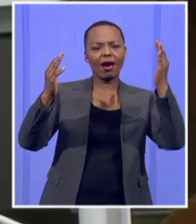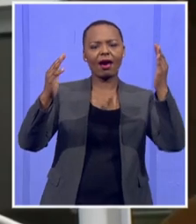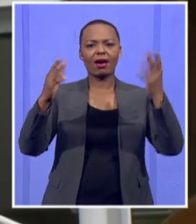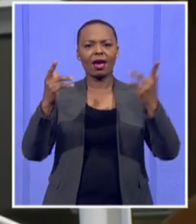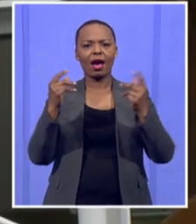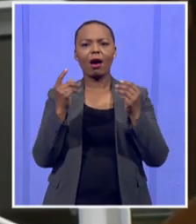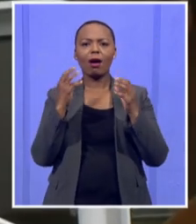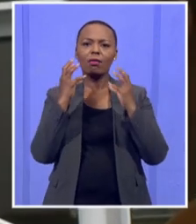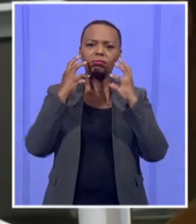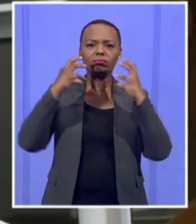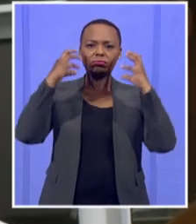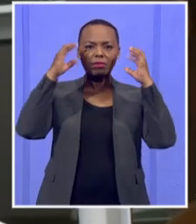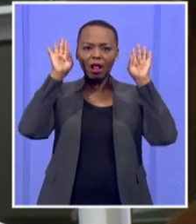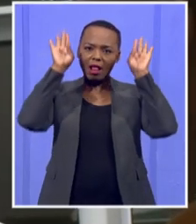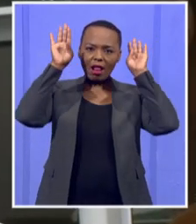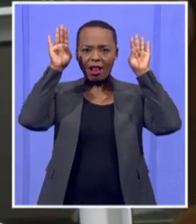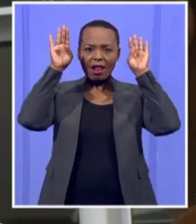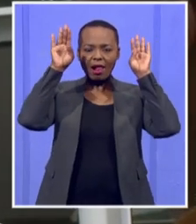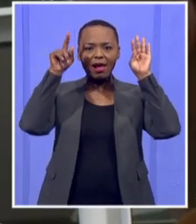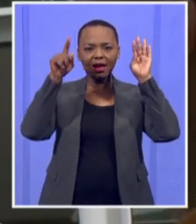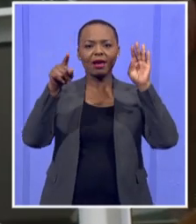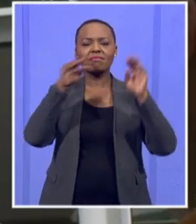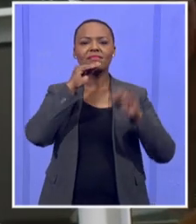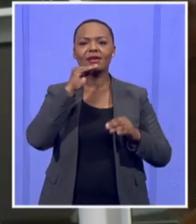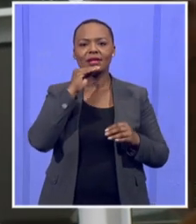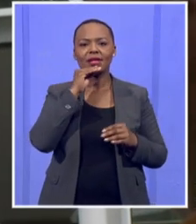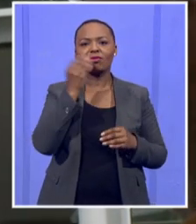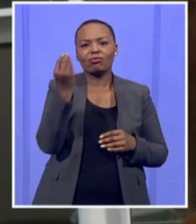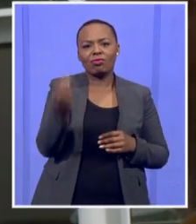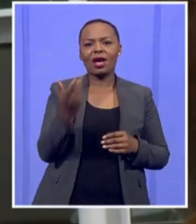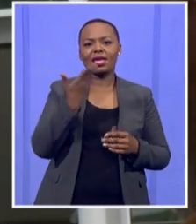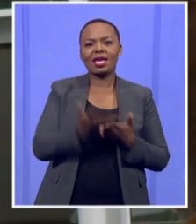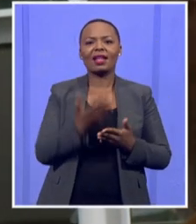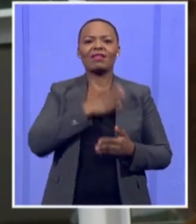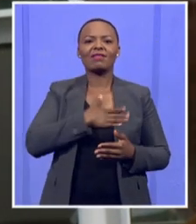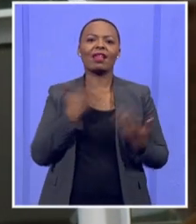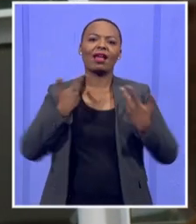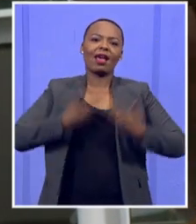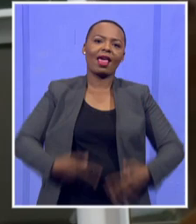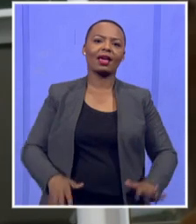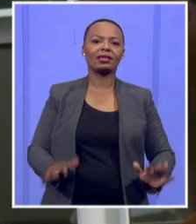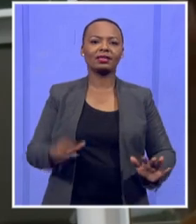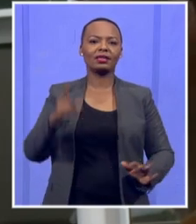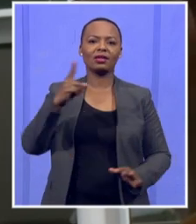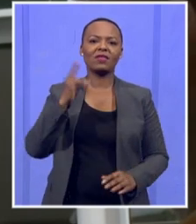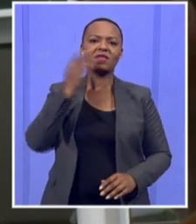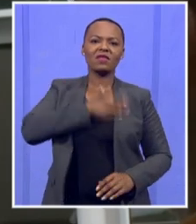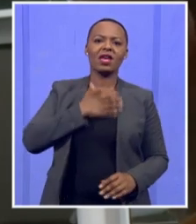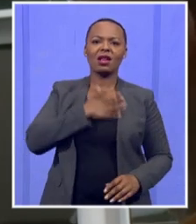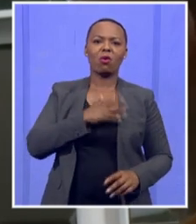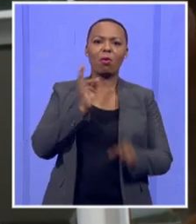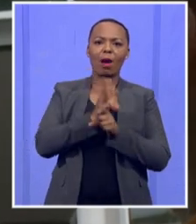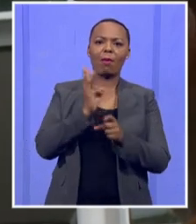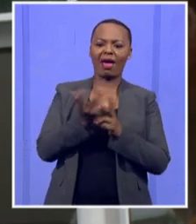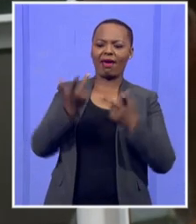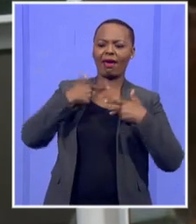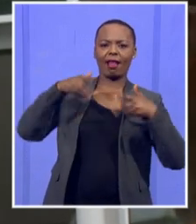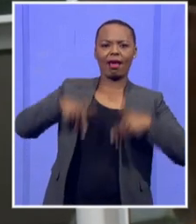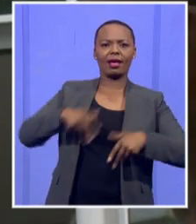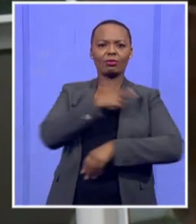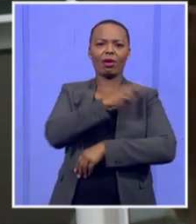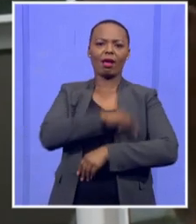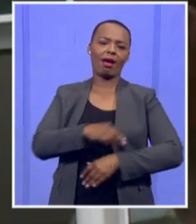And that makes the child a little bit relaxed. You know, it's not so, he doesn't feel so abandoned by his mom and his dad. But unfortunately, the hard work